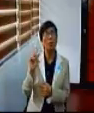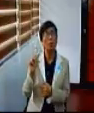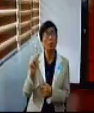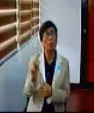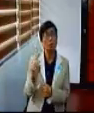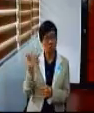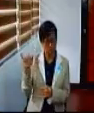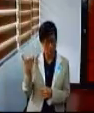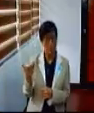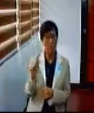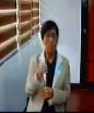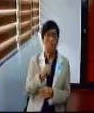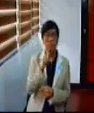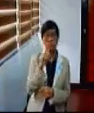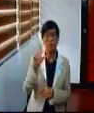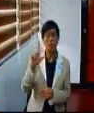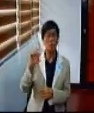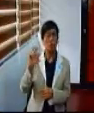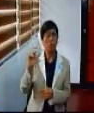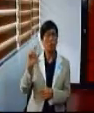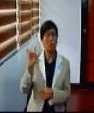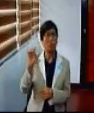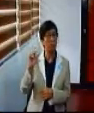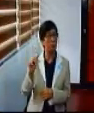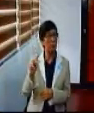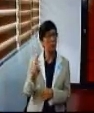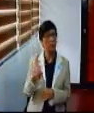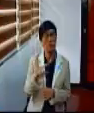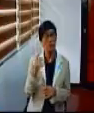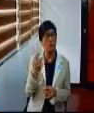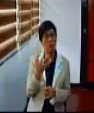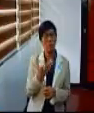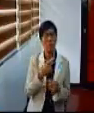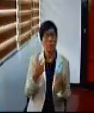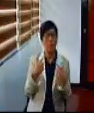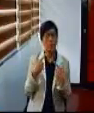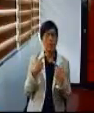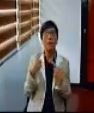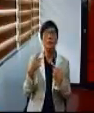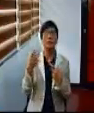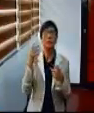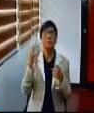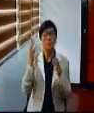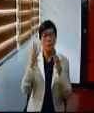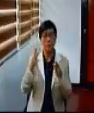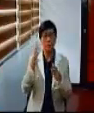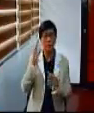Yes, I am in London. We will be actually conducting hearings there